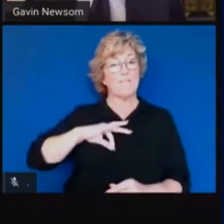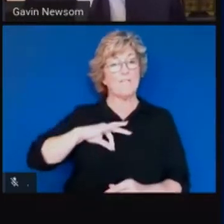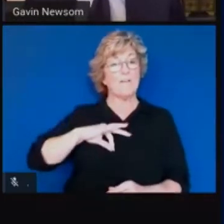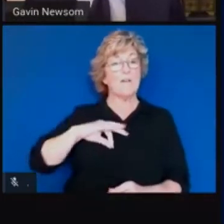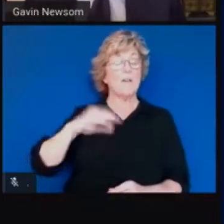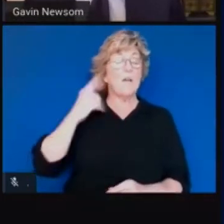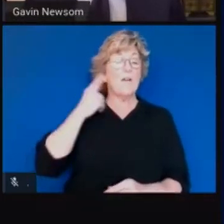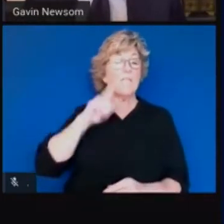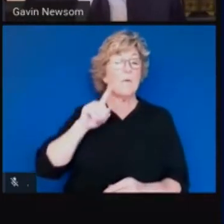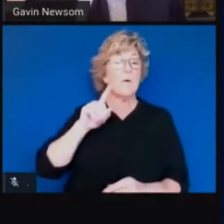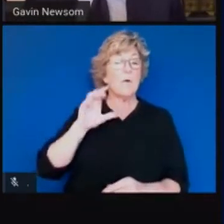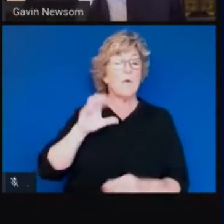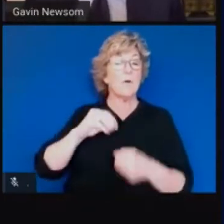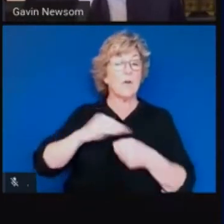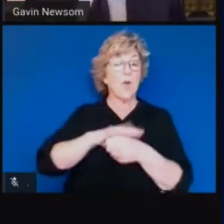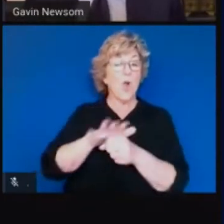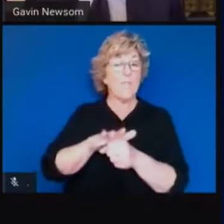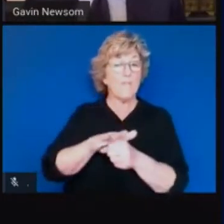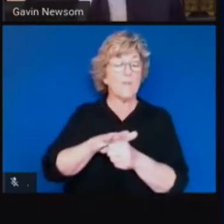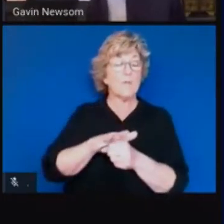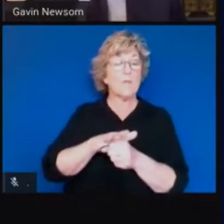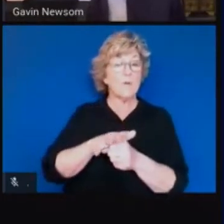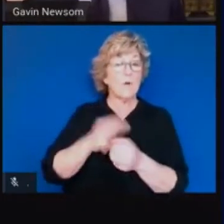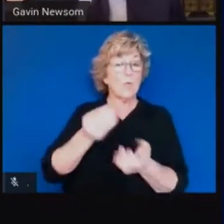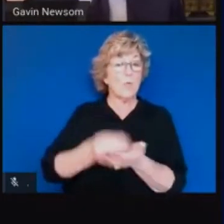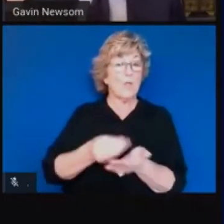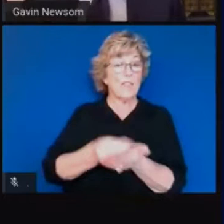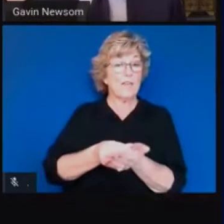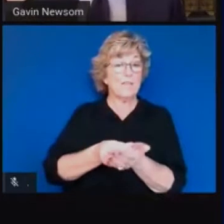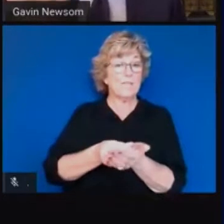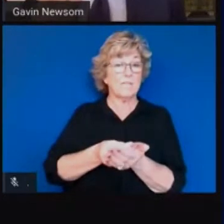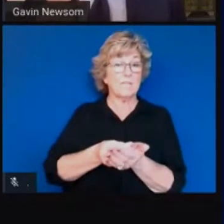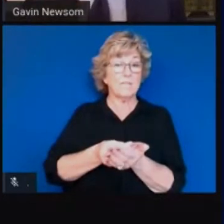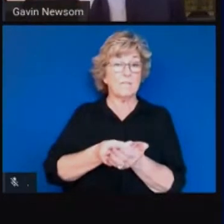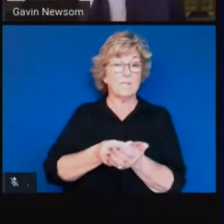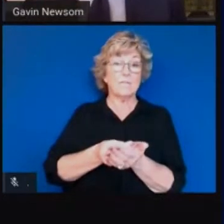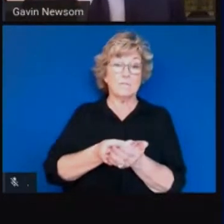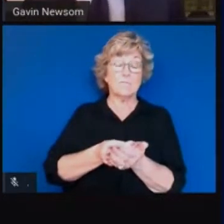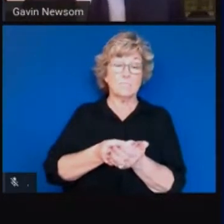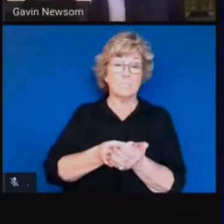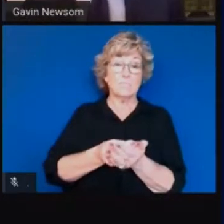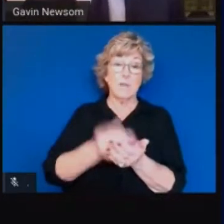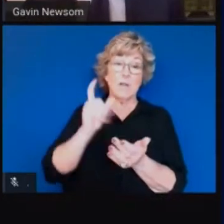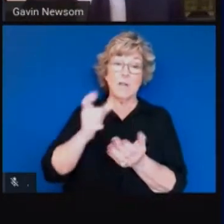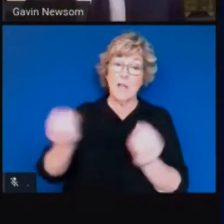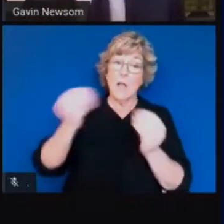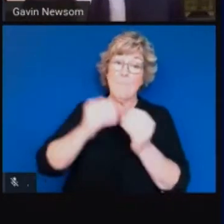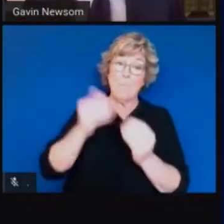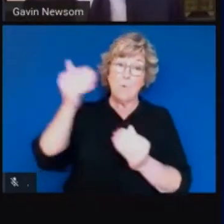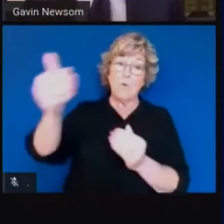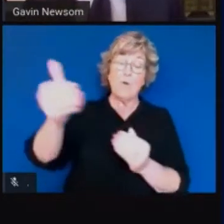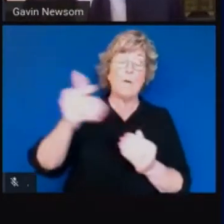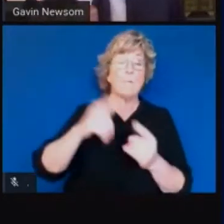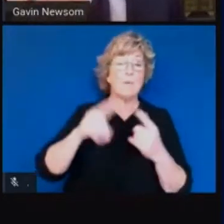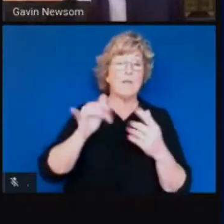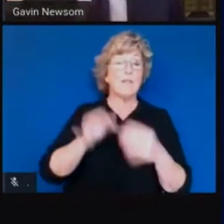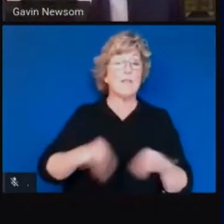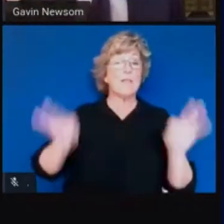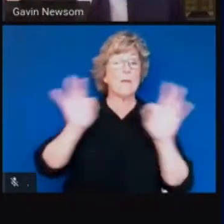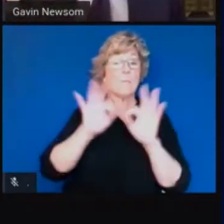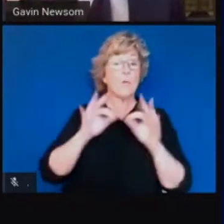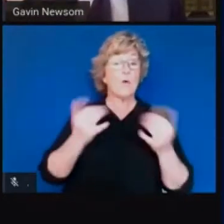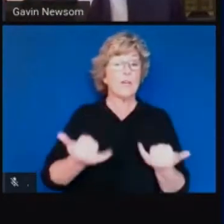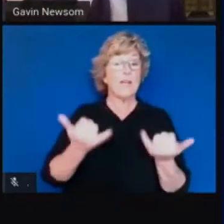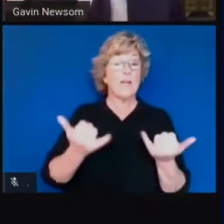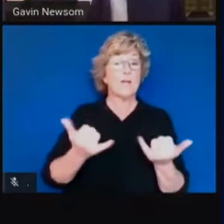COVID relief. They are significant. They'll need to do more in the future, but nonetheless, they are significant. Most significant,